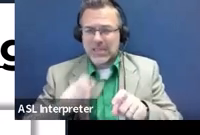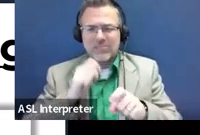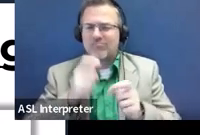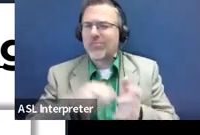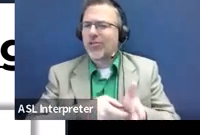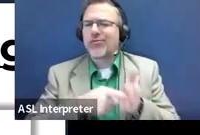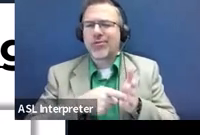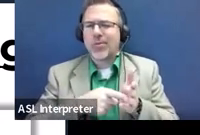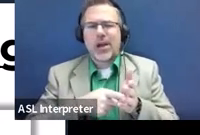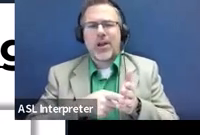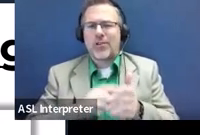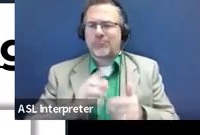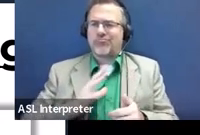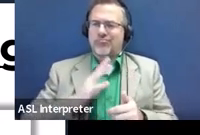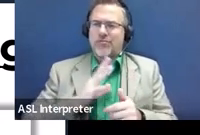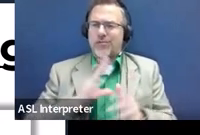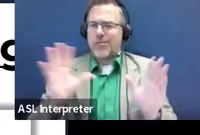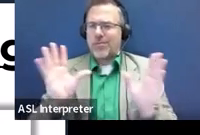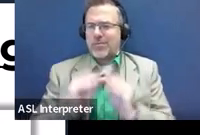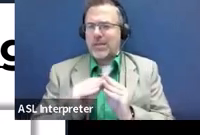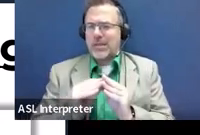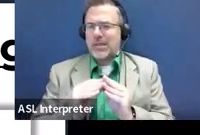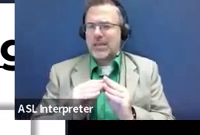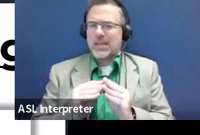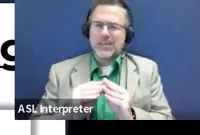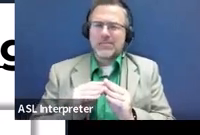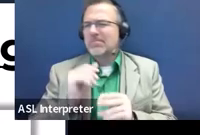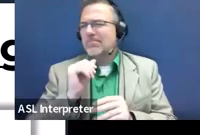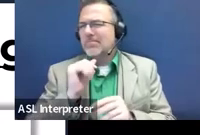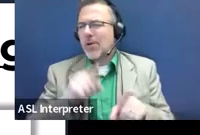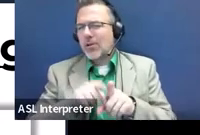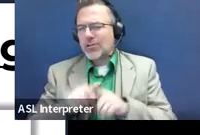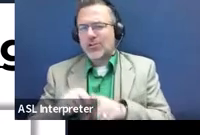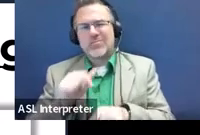formal meeting, but it really wasn't an amendment to the IEP